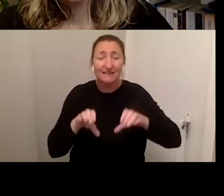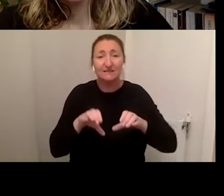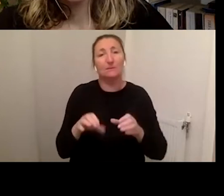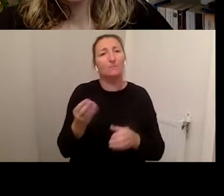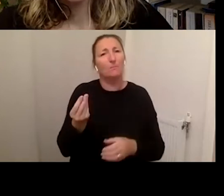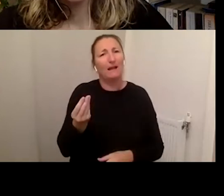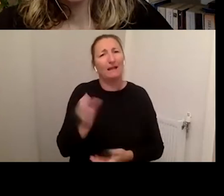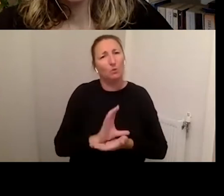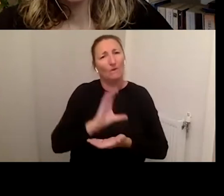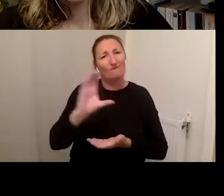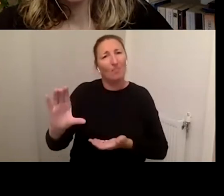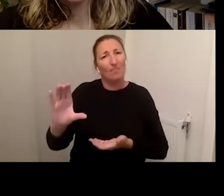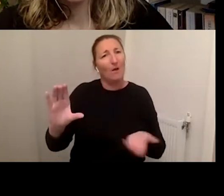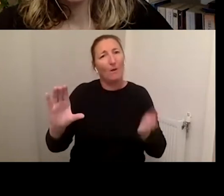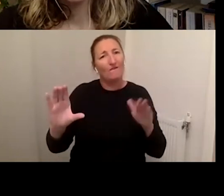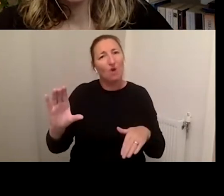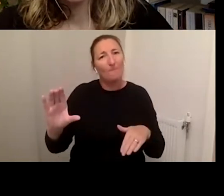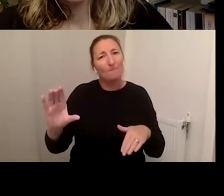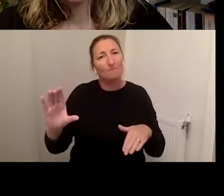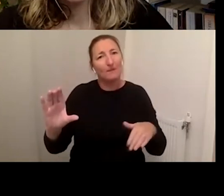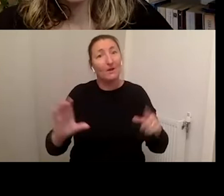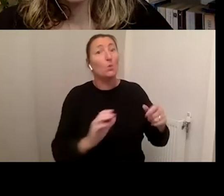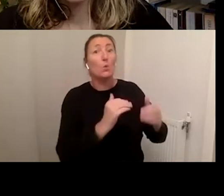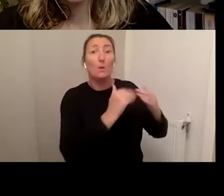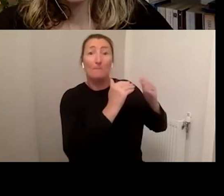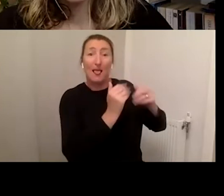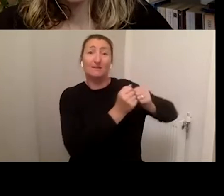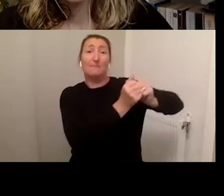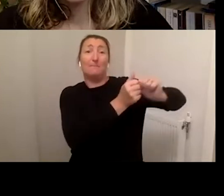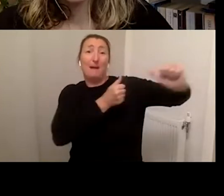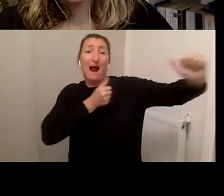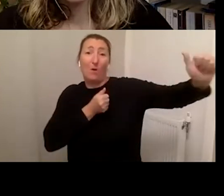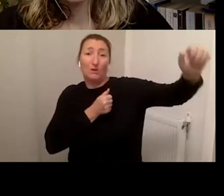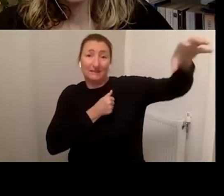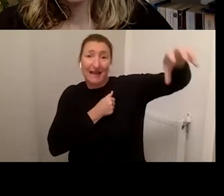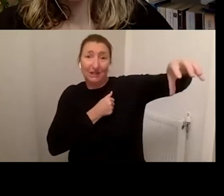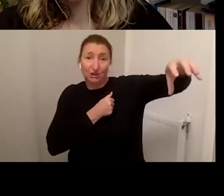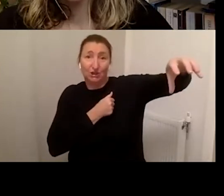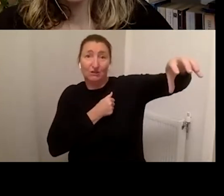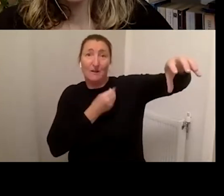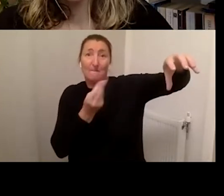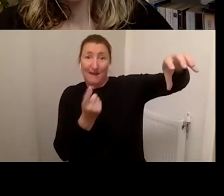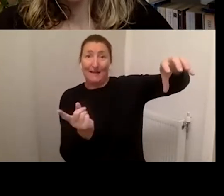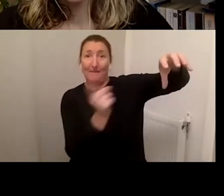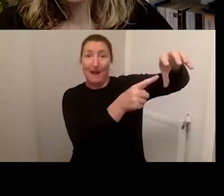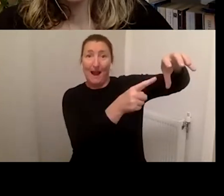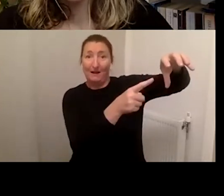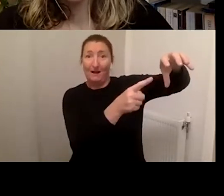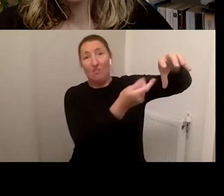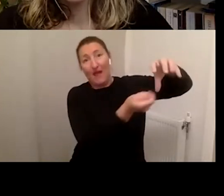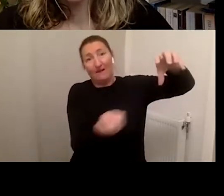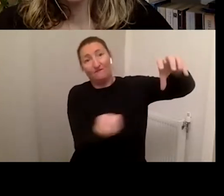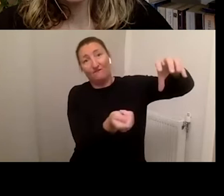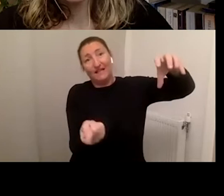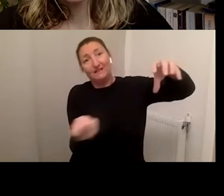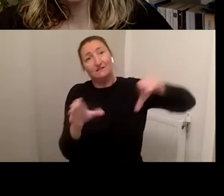massive construction now and again of a big nuclear power station. The money then trickles down into that industrial base and then that in turn